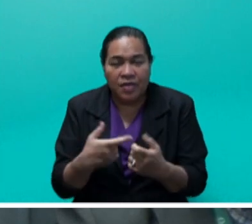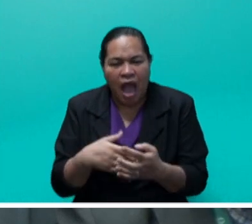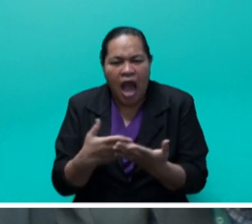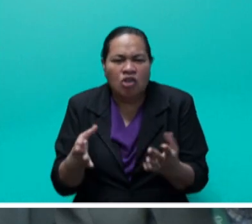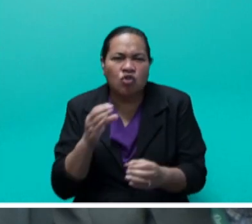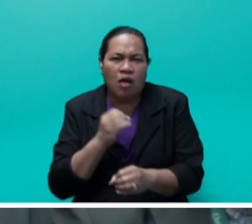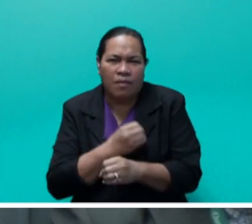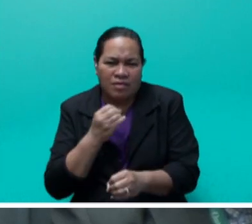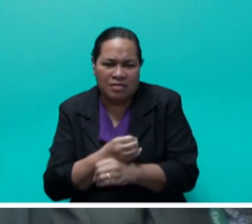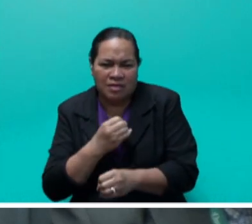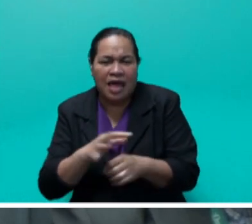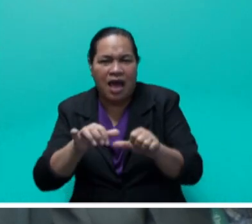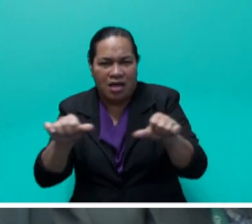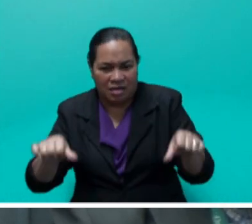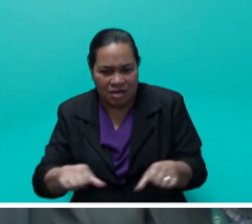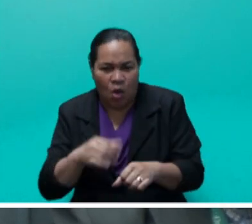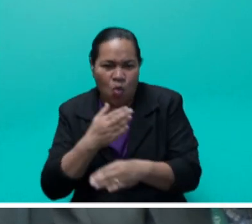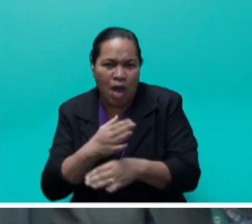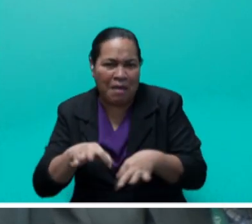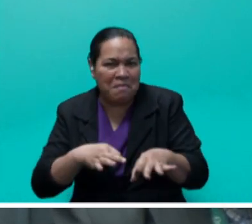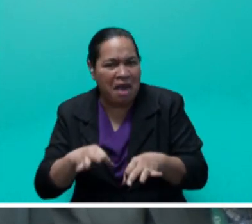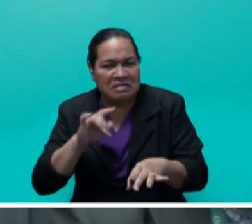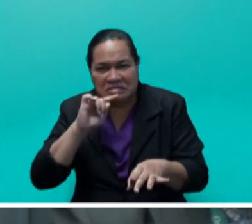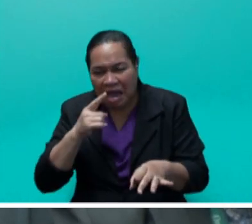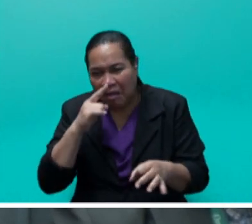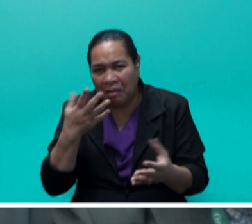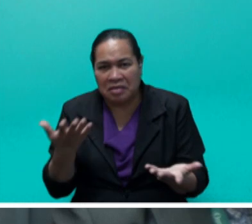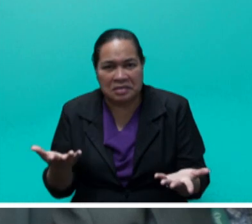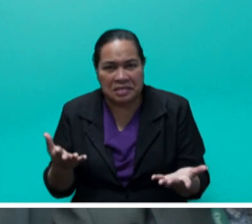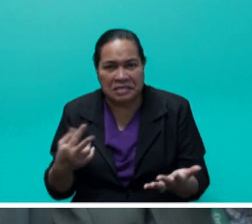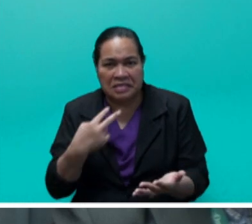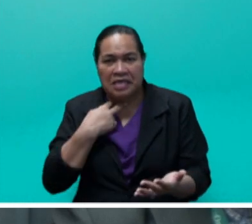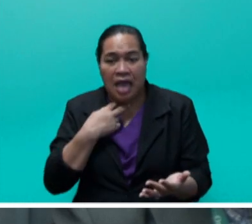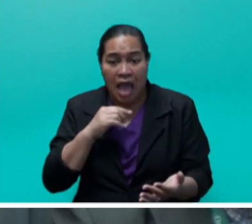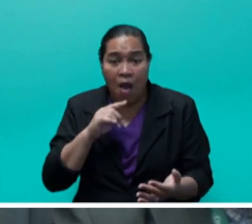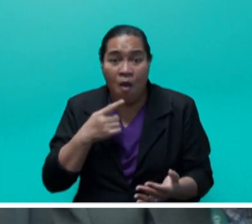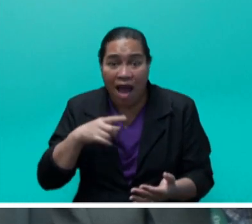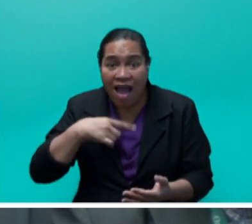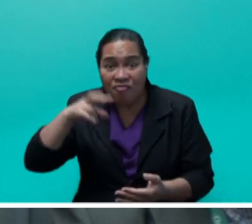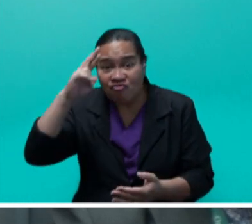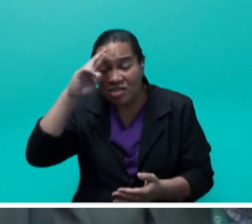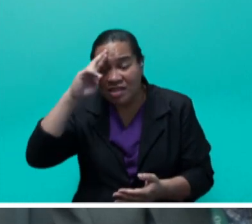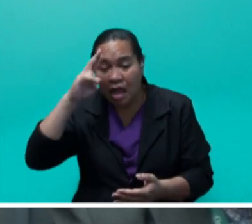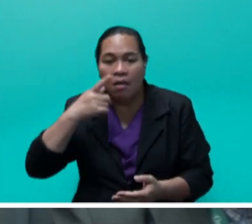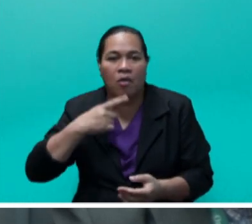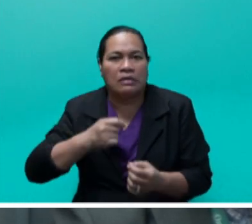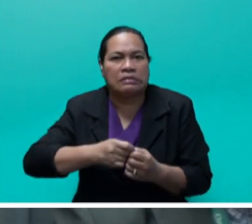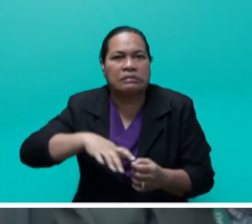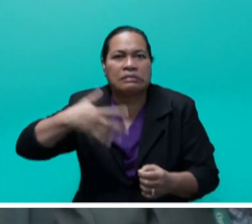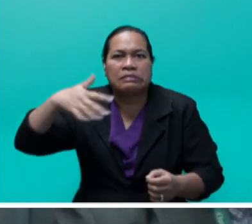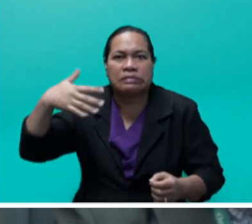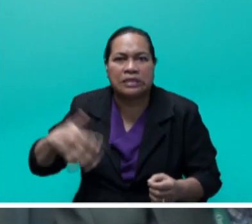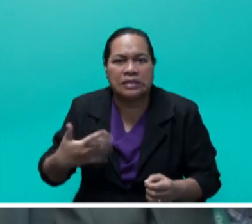operationalizing the aquaculture work plan. One of the underlying reasons was the high cost of pond